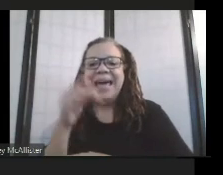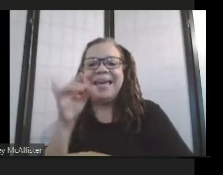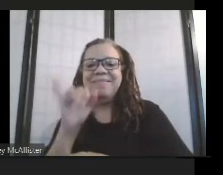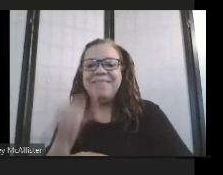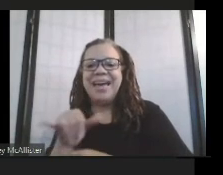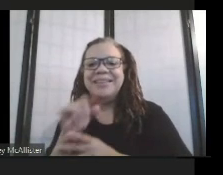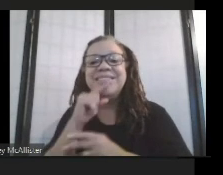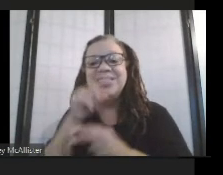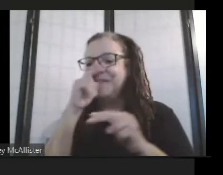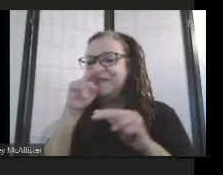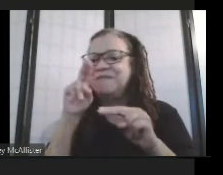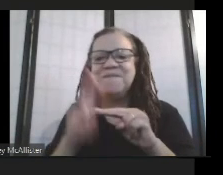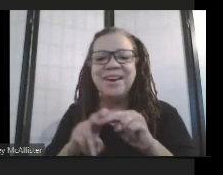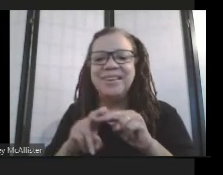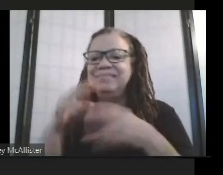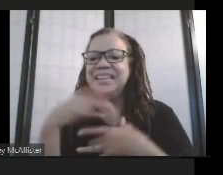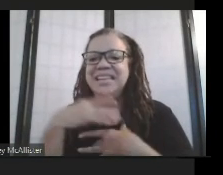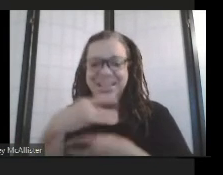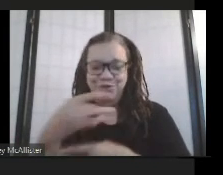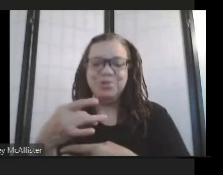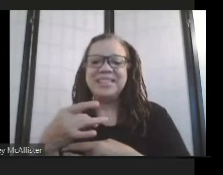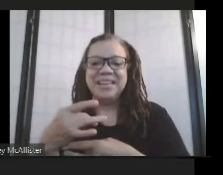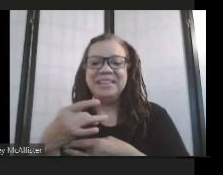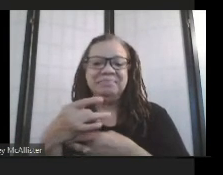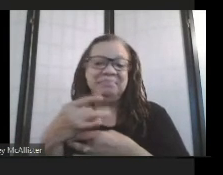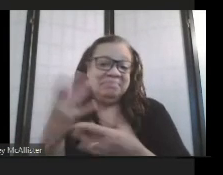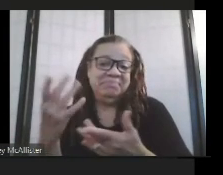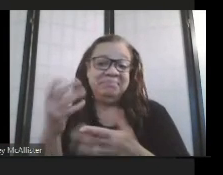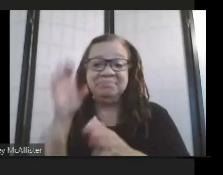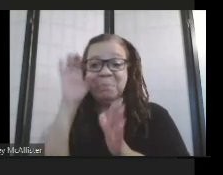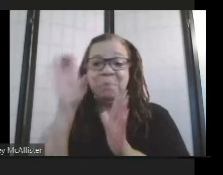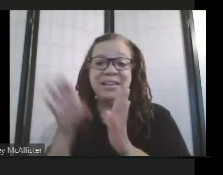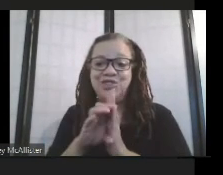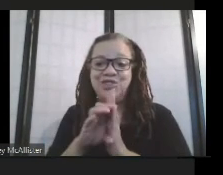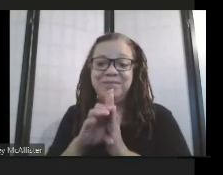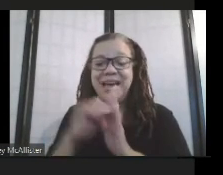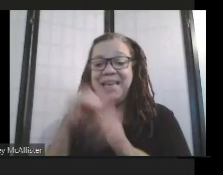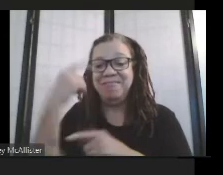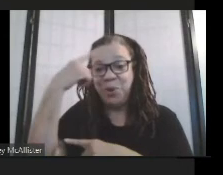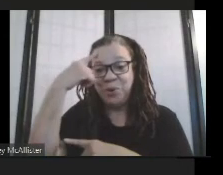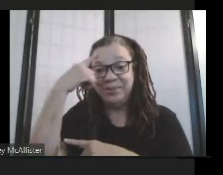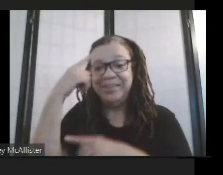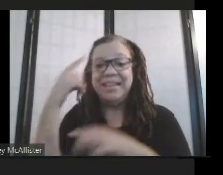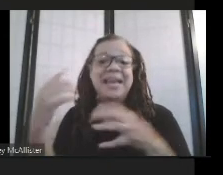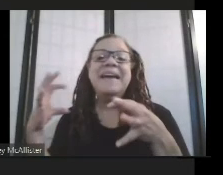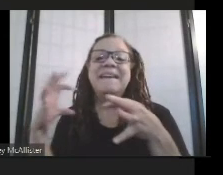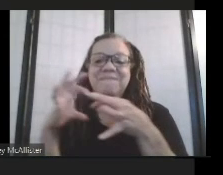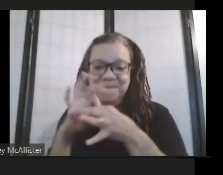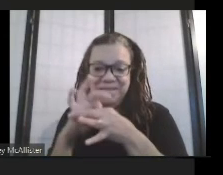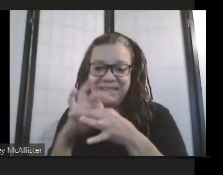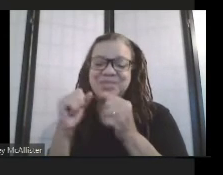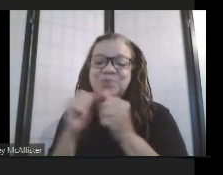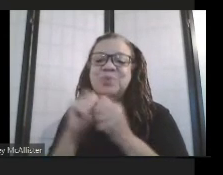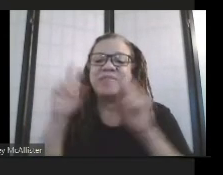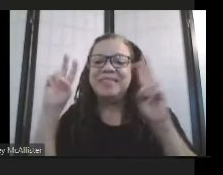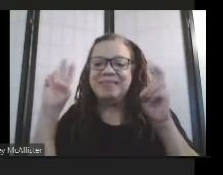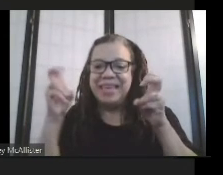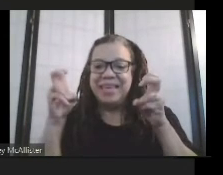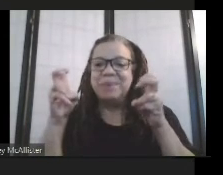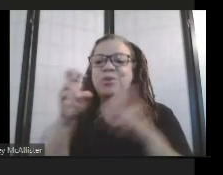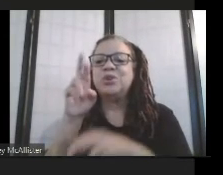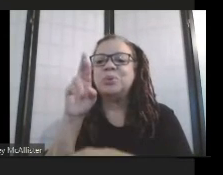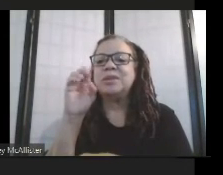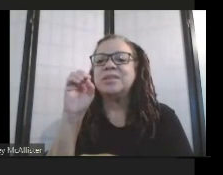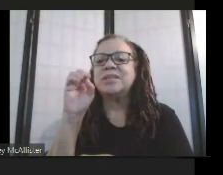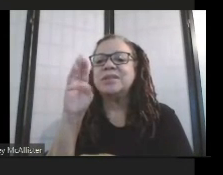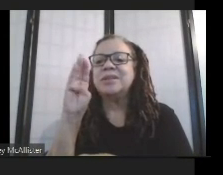know, just a fun and interesting way to portray something, and fits in with the theme of the year, which